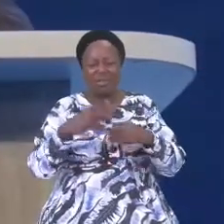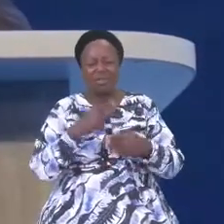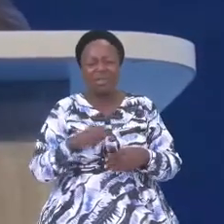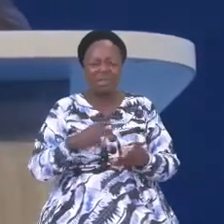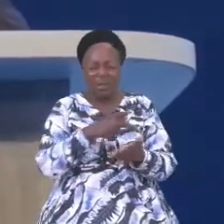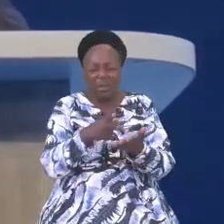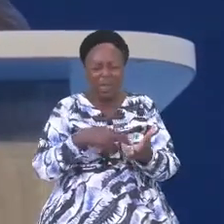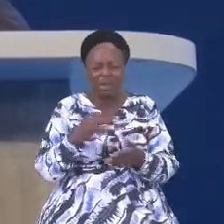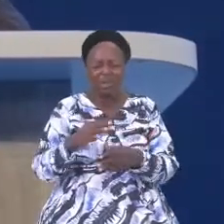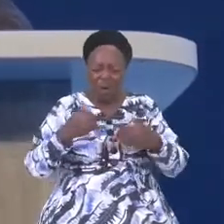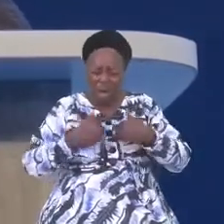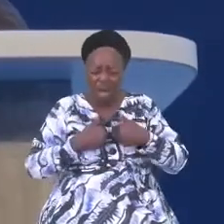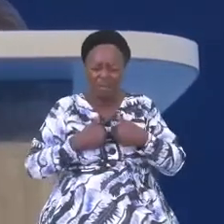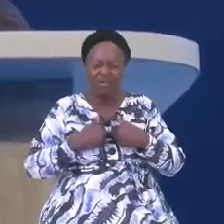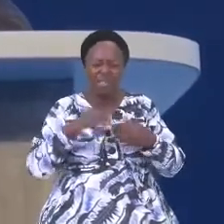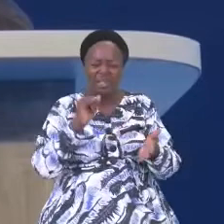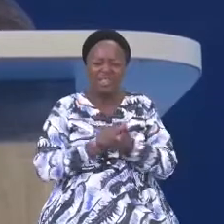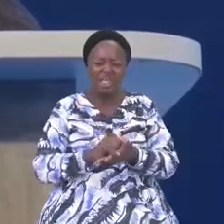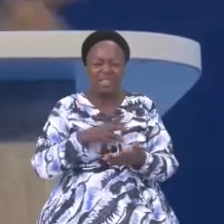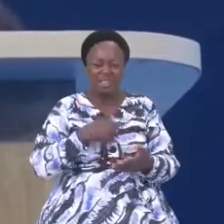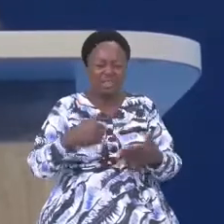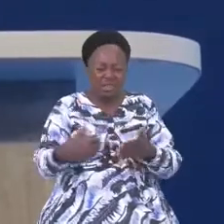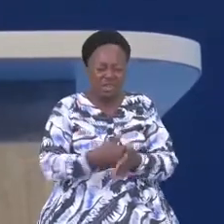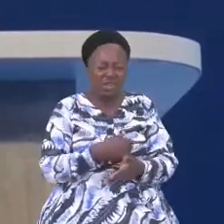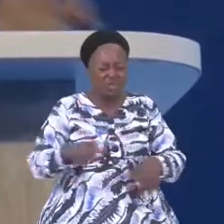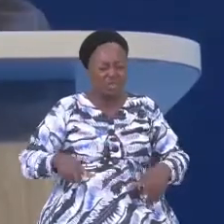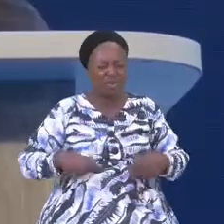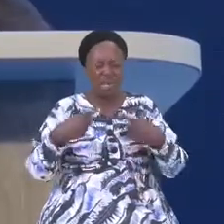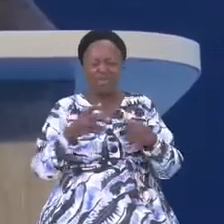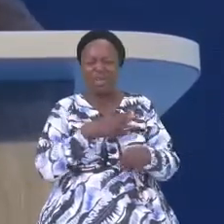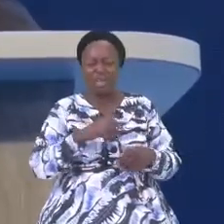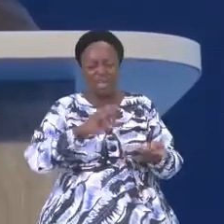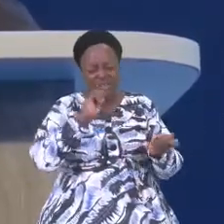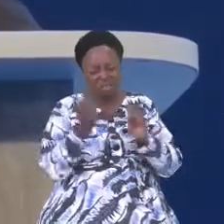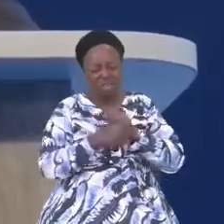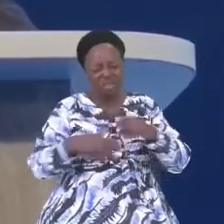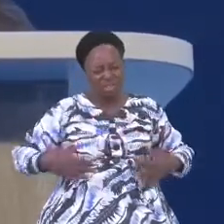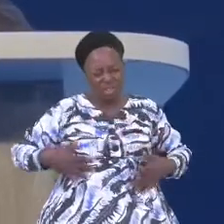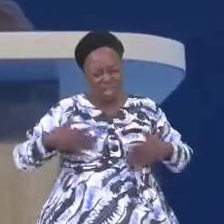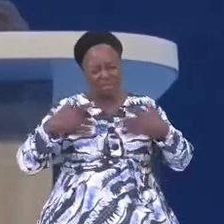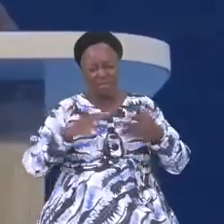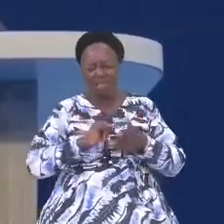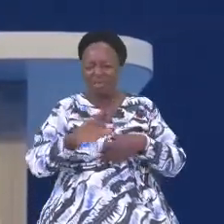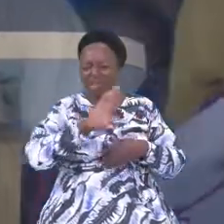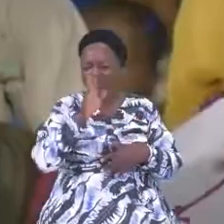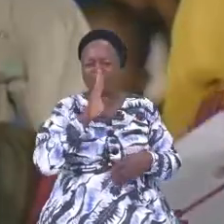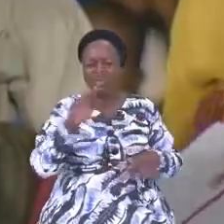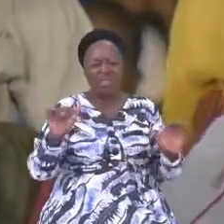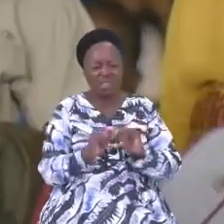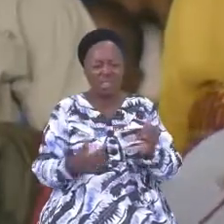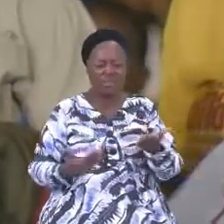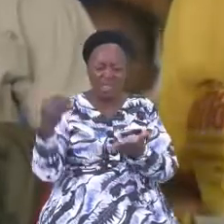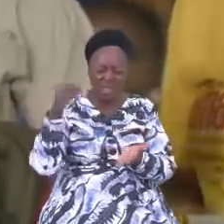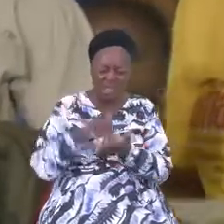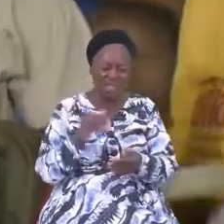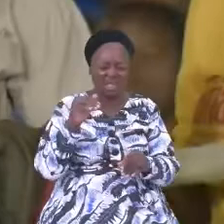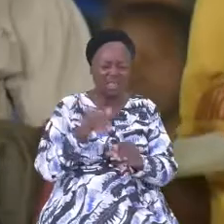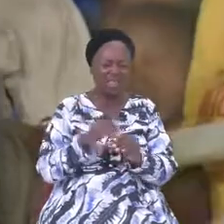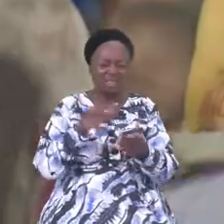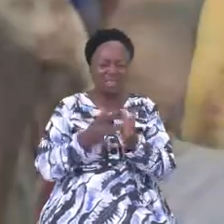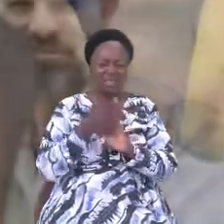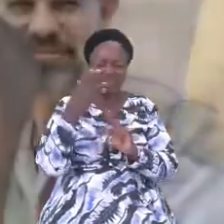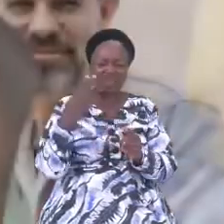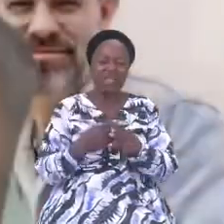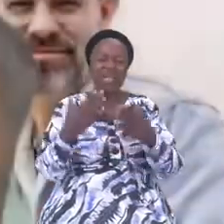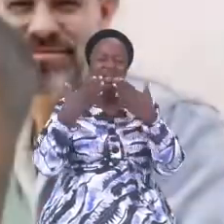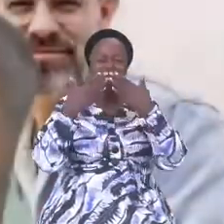a new life, a changed life, that they'll never be the same again in Jesus' name. I thank you